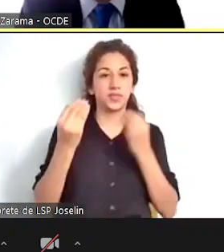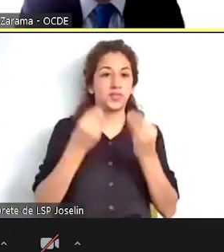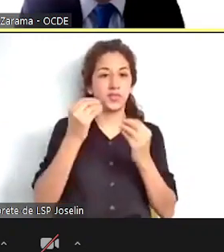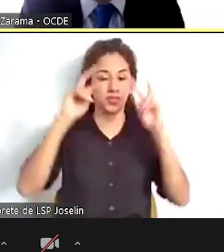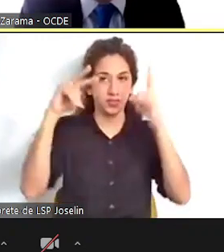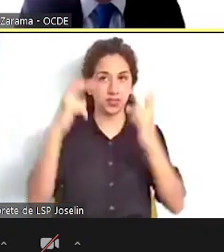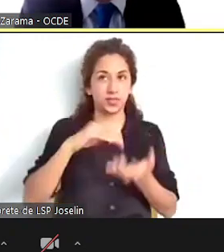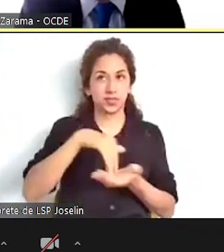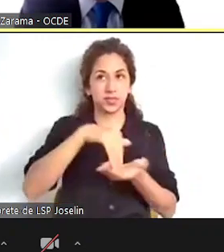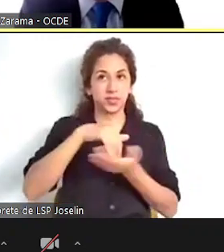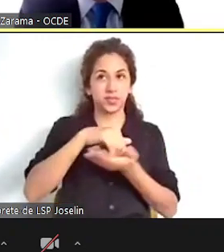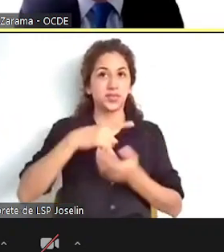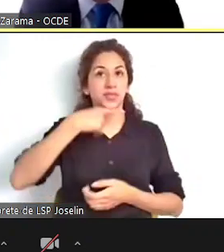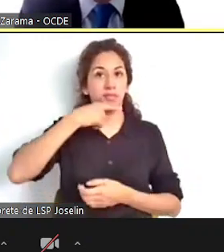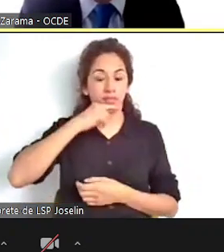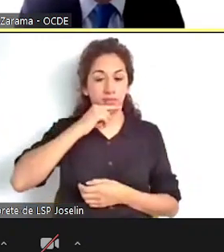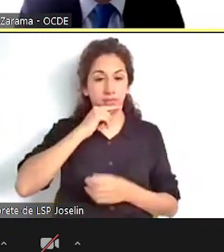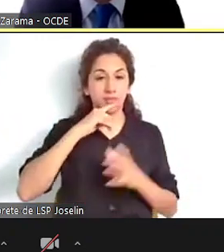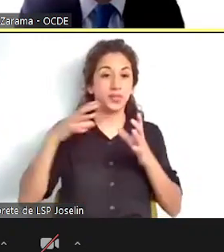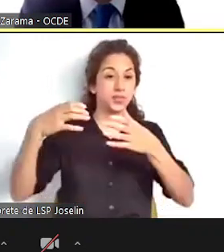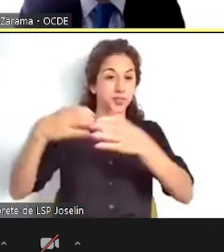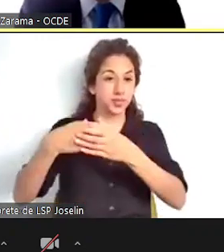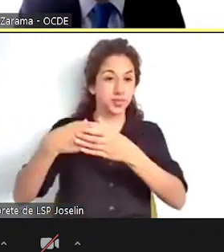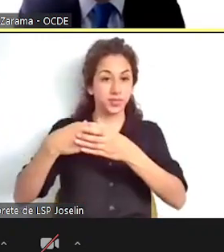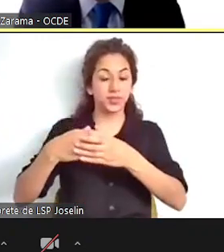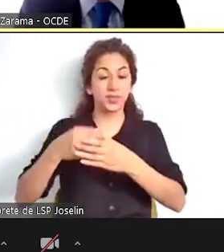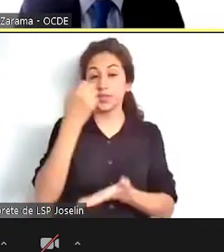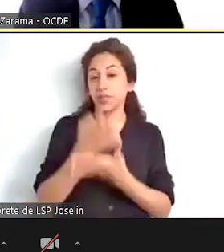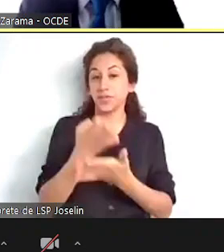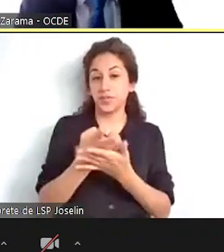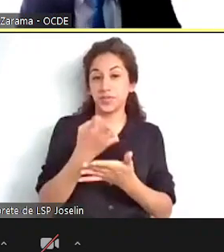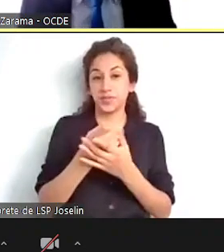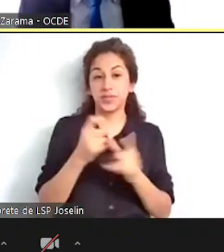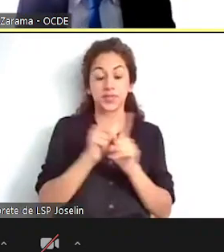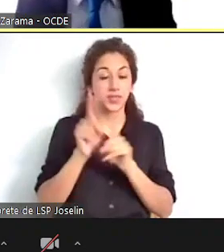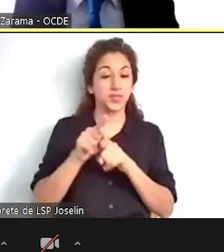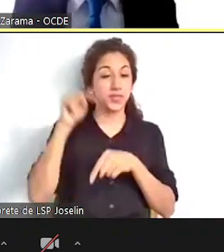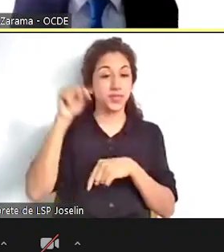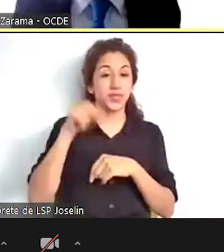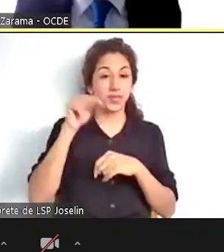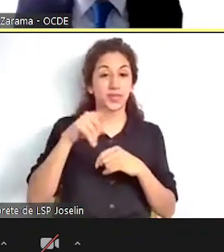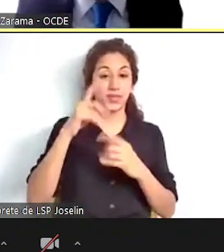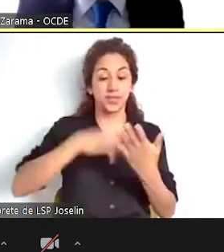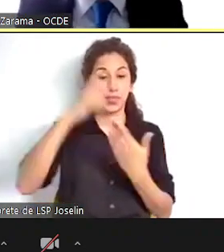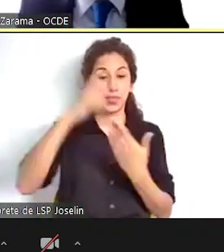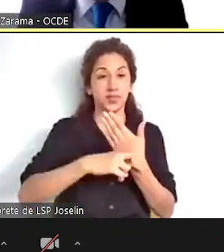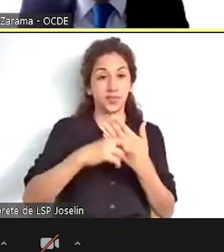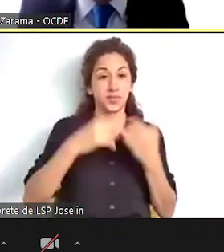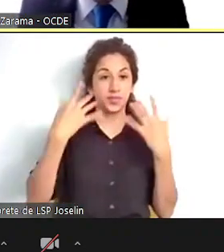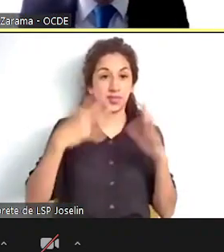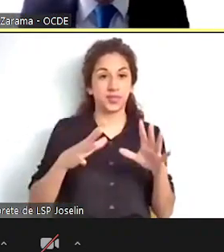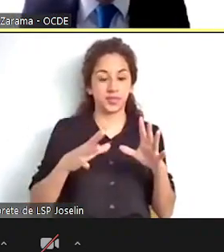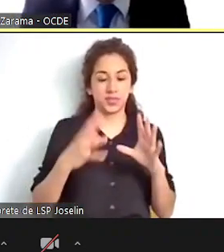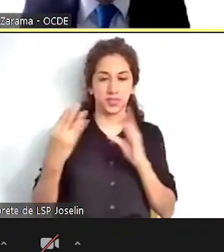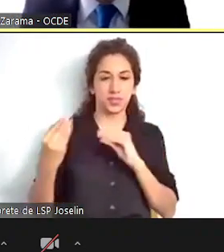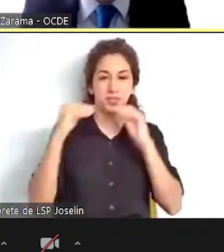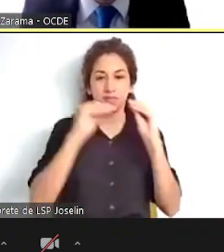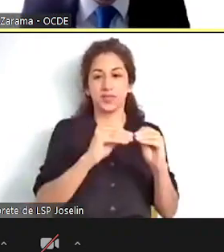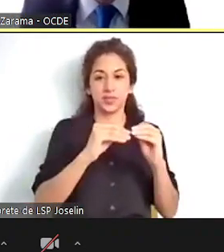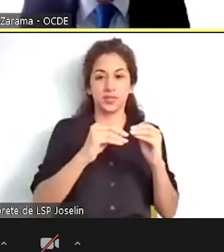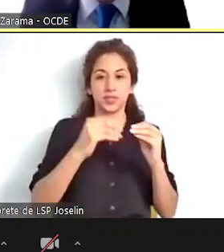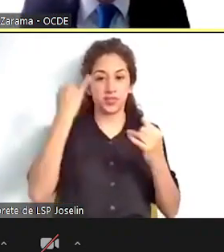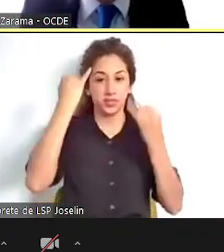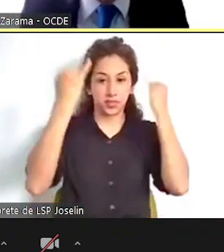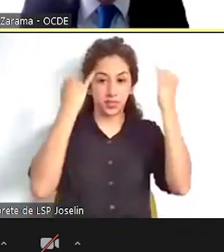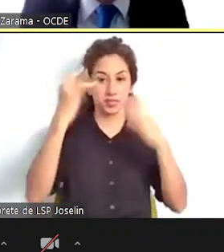and the vulnerability the condition that women are in different aspects of the economy and i think that the